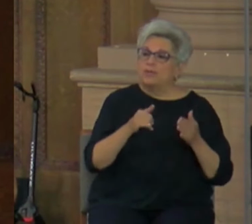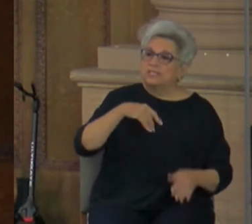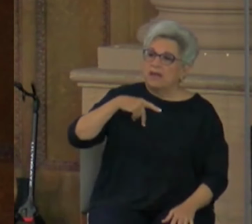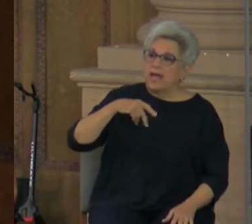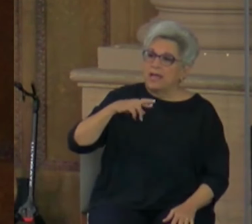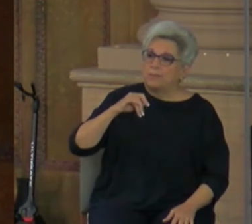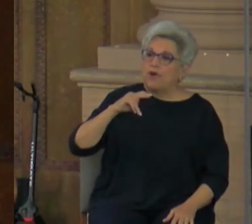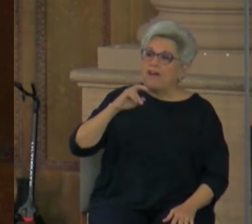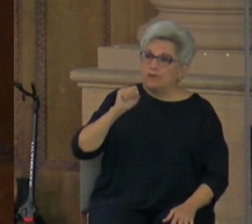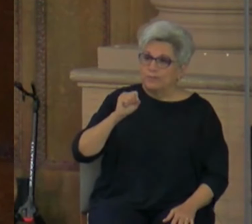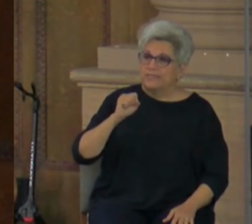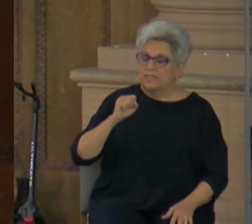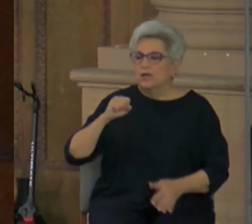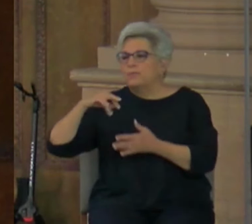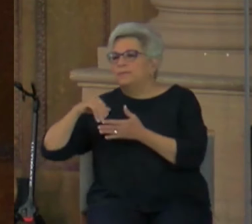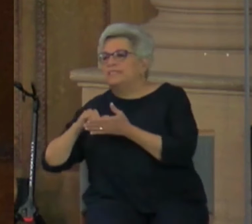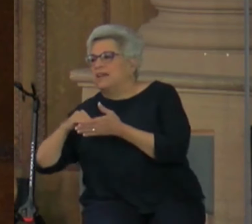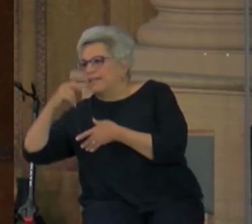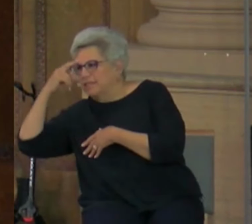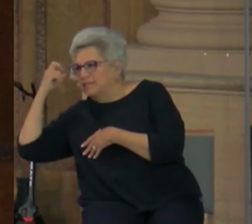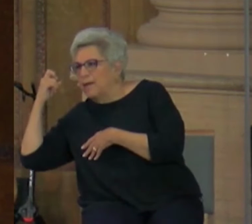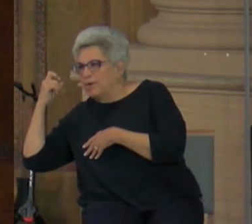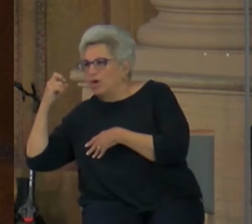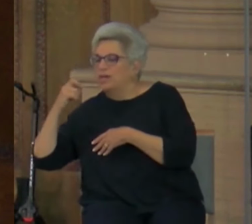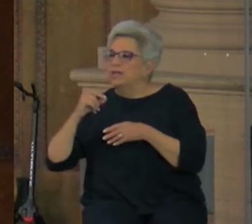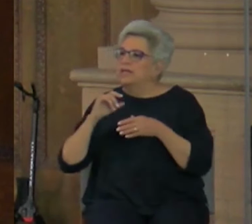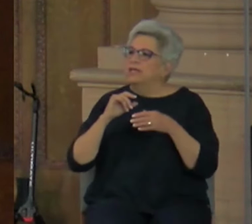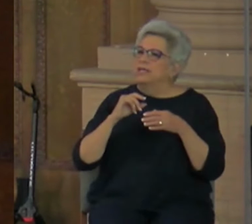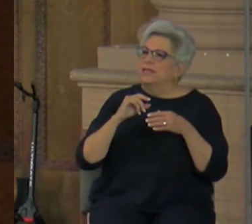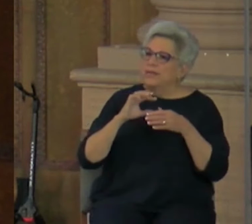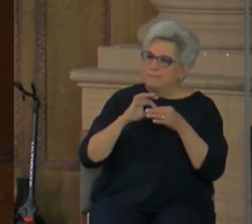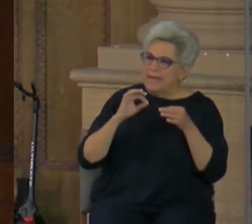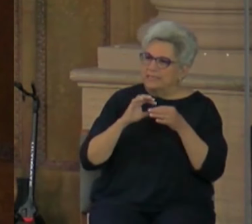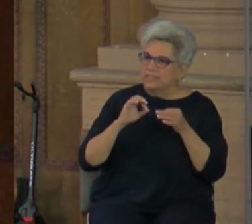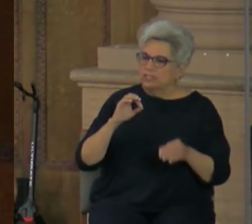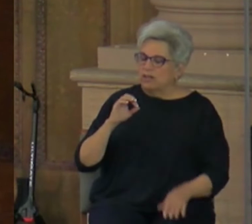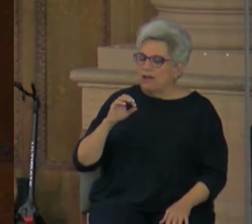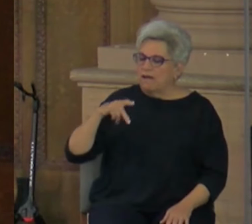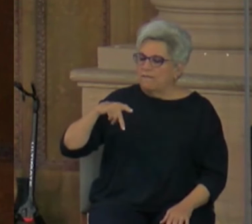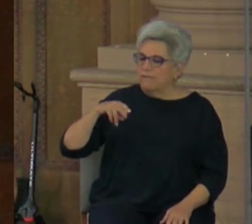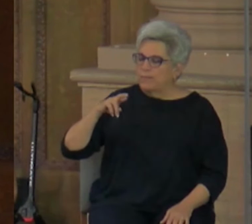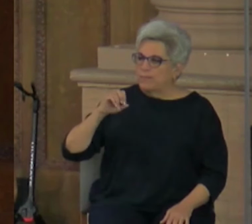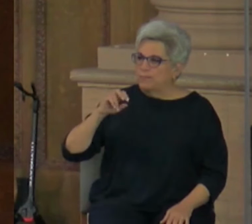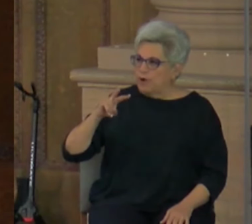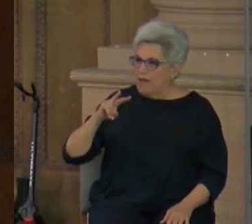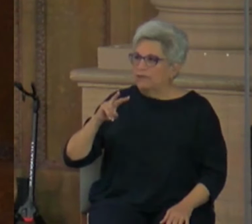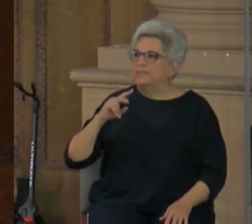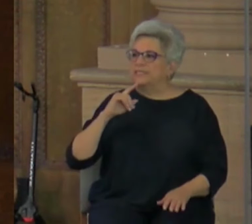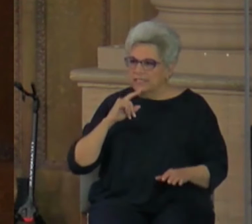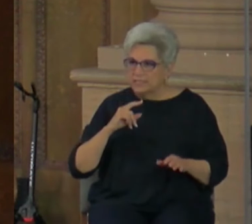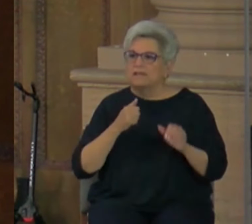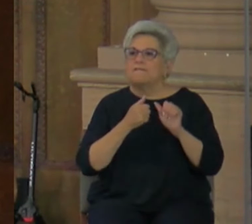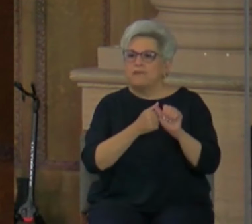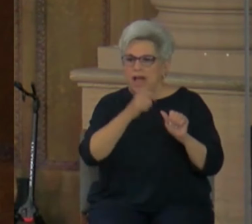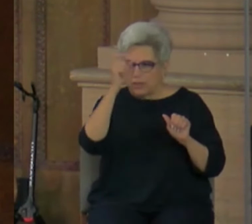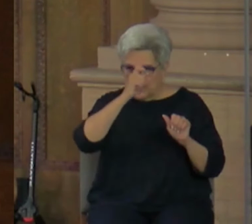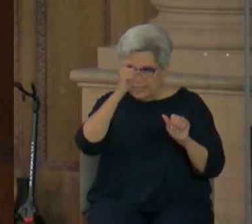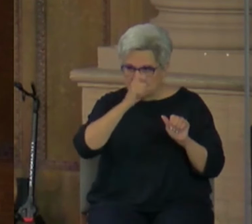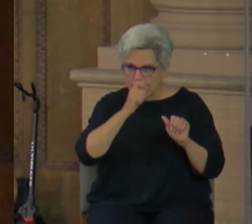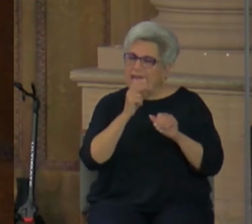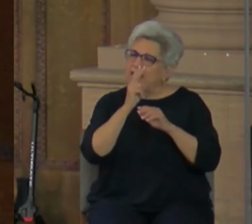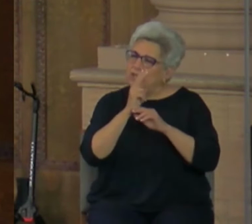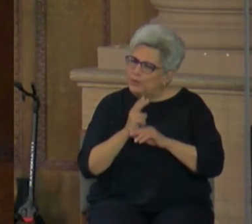ourselves for most of this summer. And the message of Proverbs is this is wisdom. This is the way that the world works. Follow wisdom and things usually